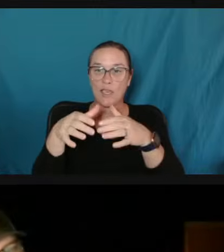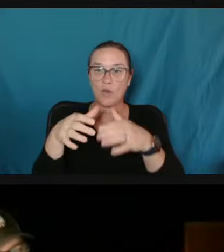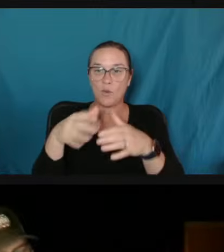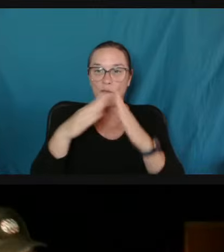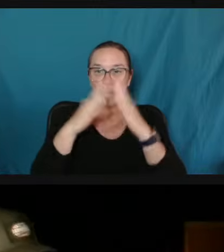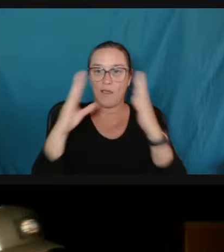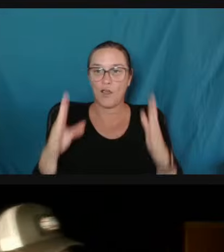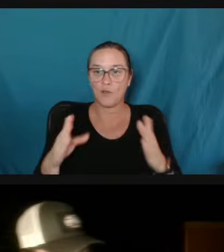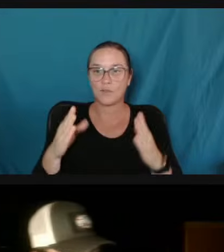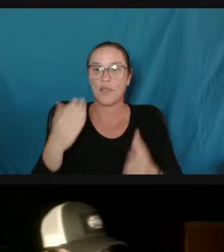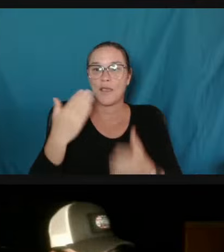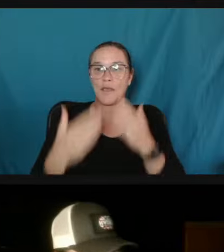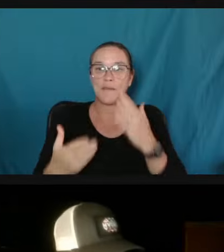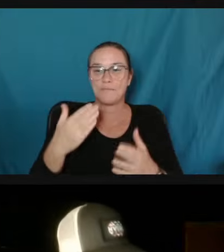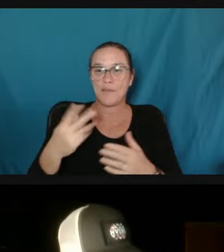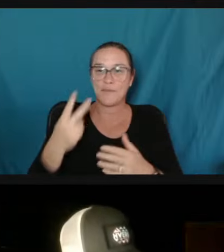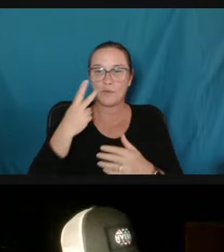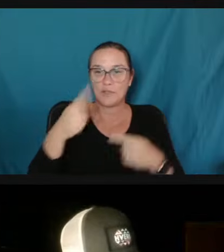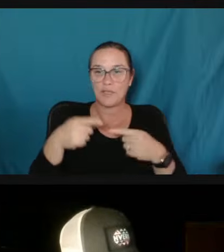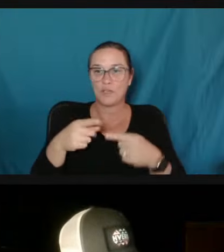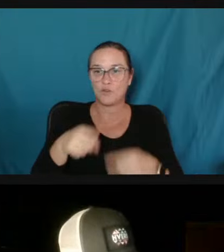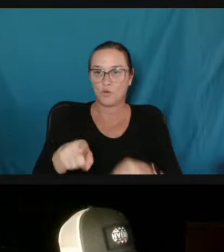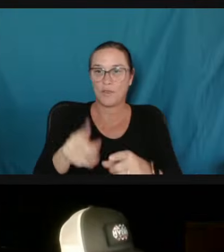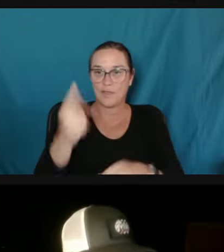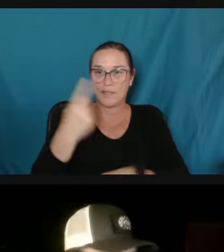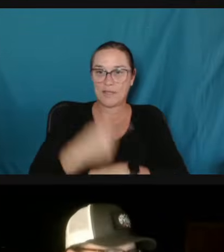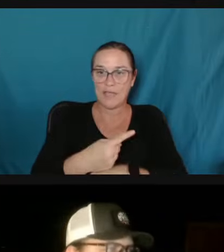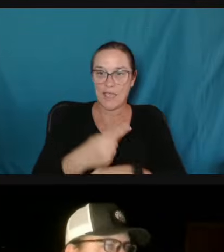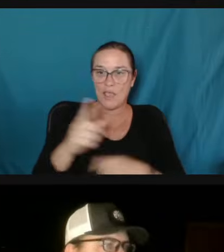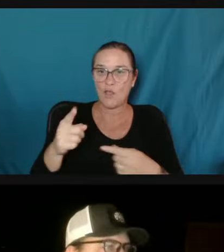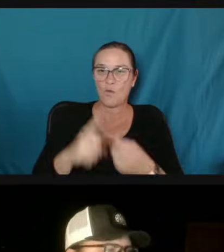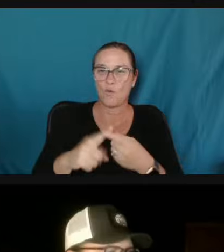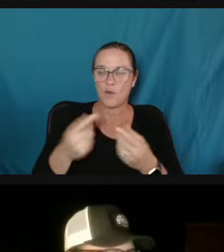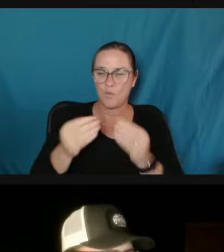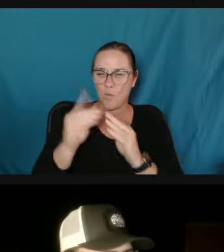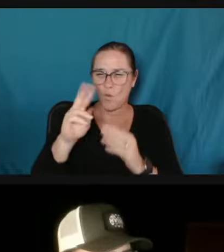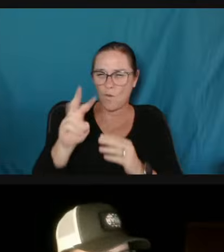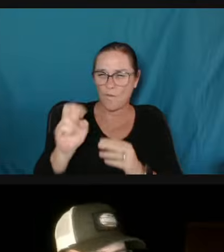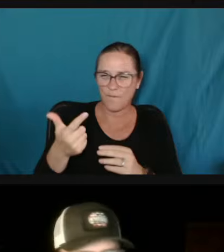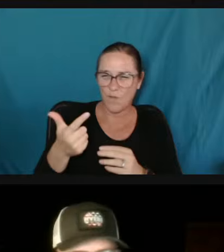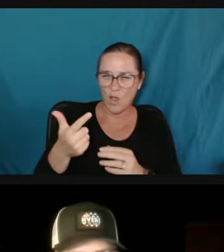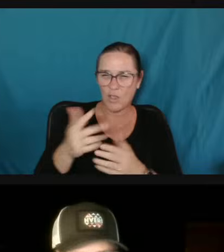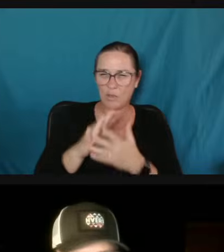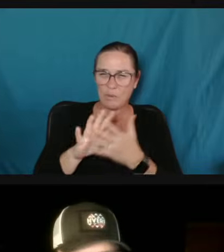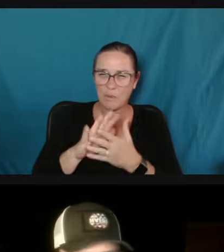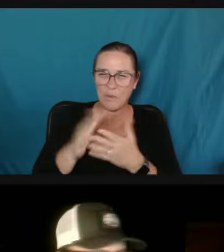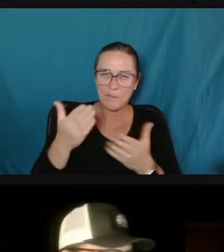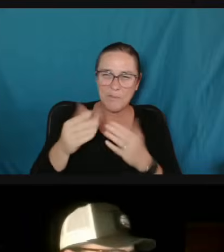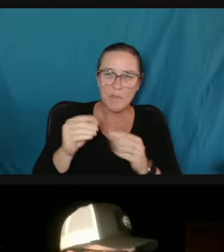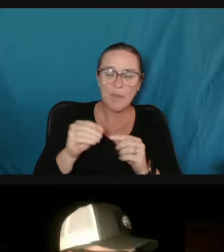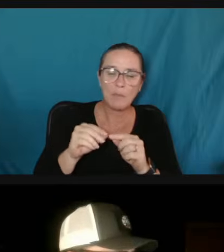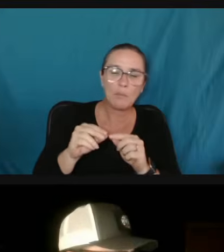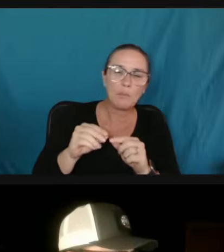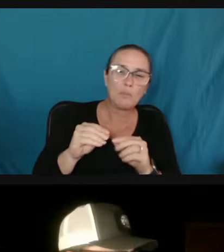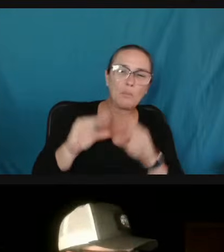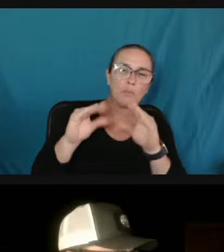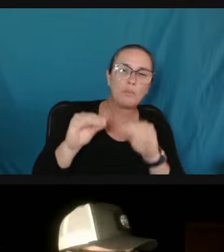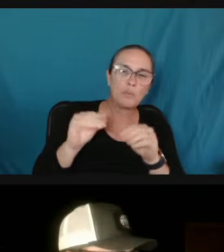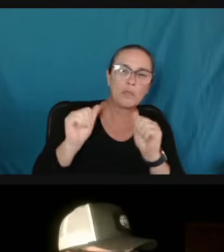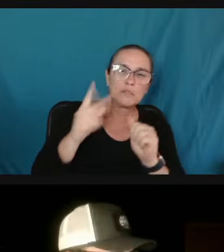might be what you would see in the daytime. Early on, when it was foggier, you might have some glimpses of the vent. And then the rain comes